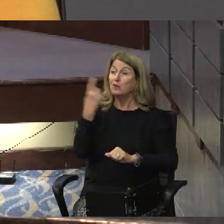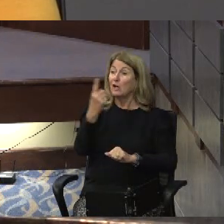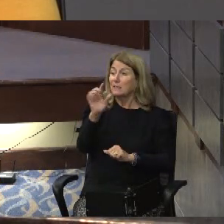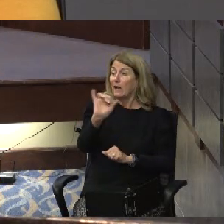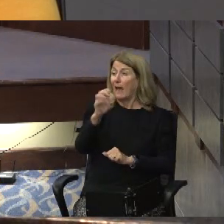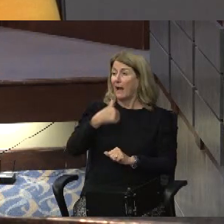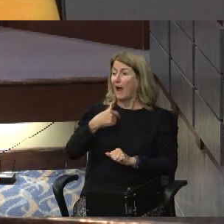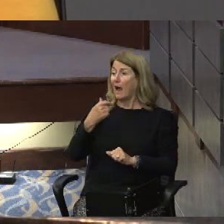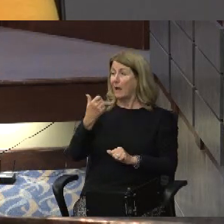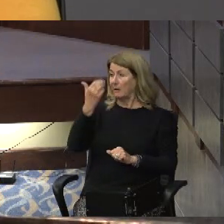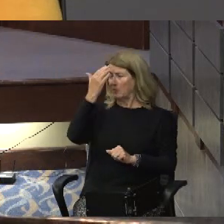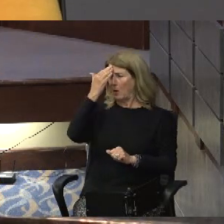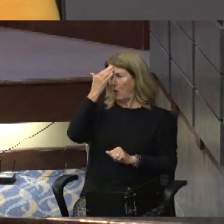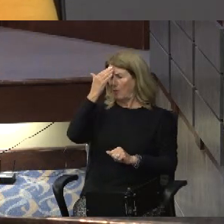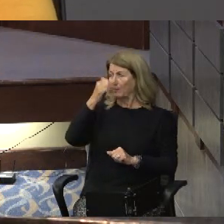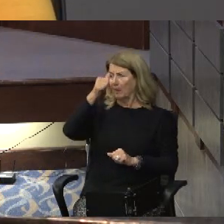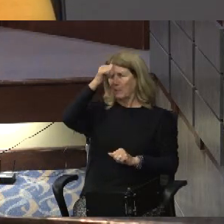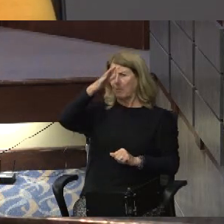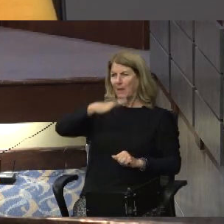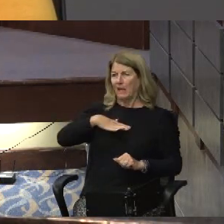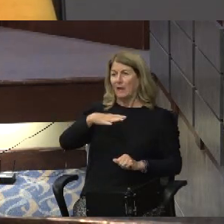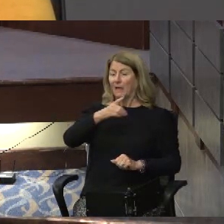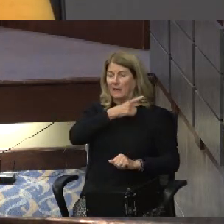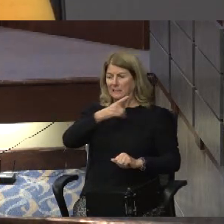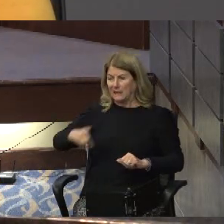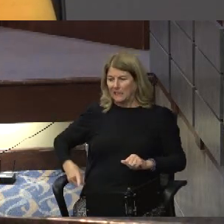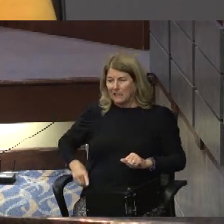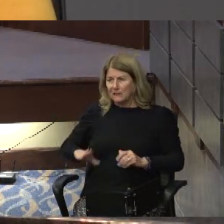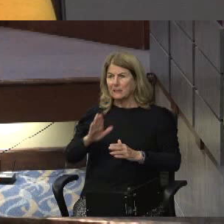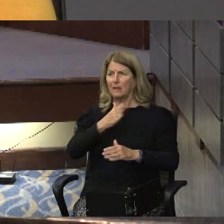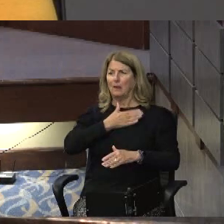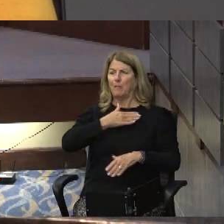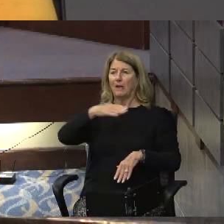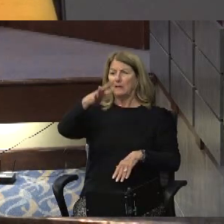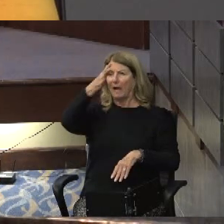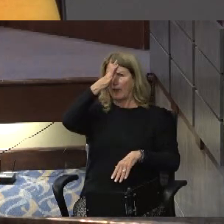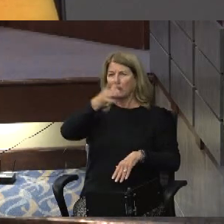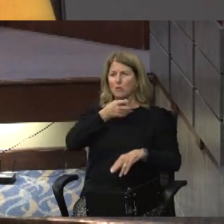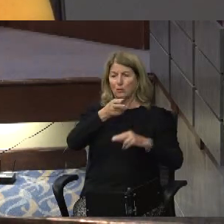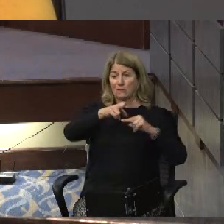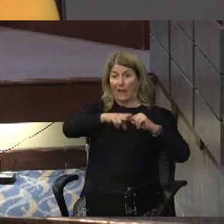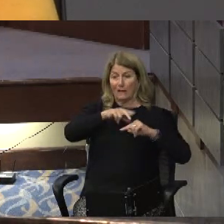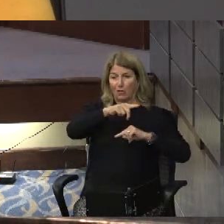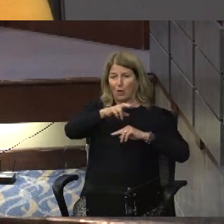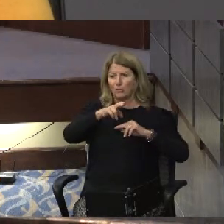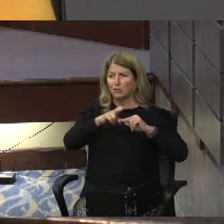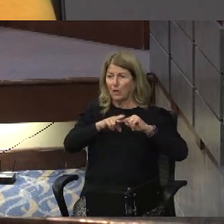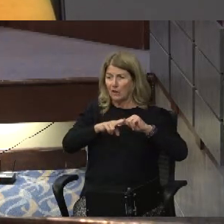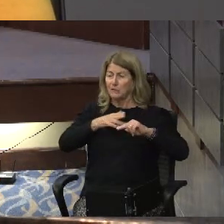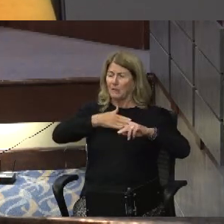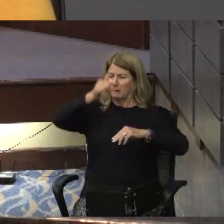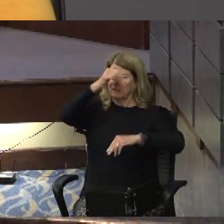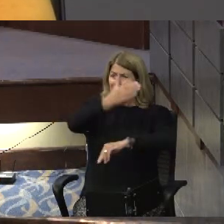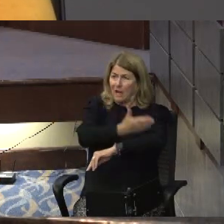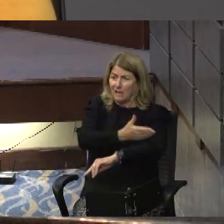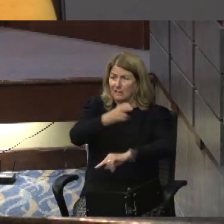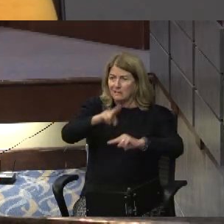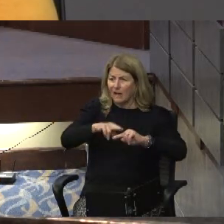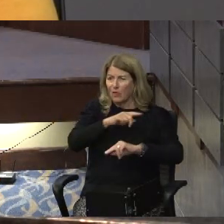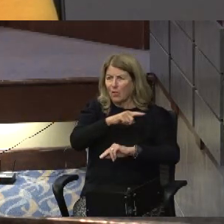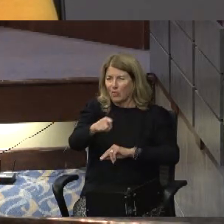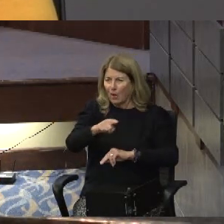know men and deacons and my daddy and who sat in those chairs, you know, my sons have sat in those chairs. And so it's full